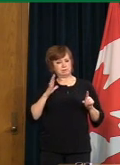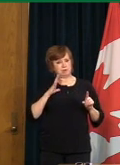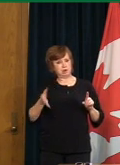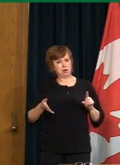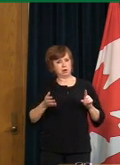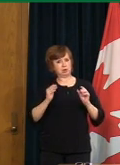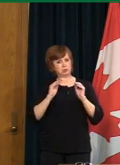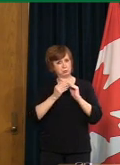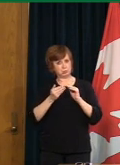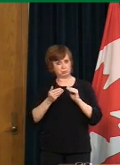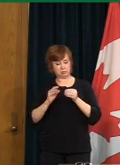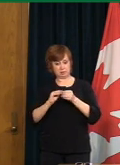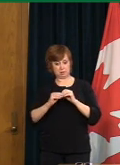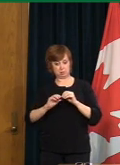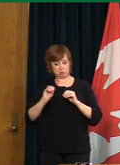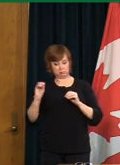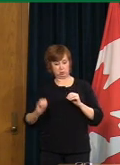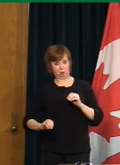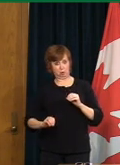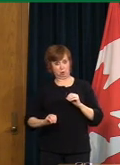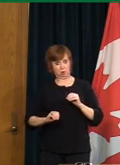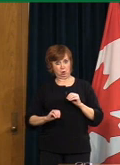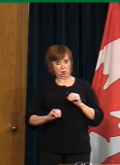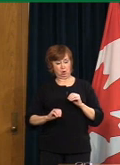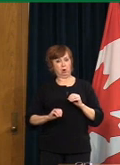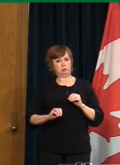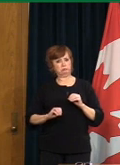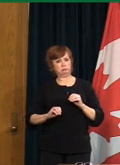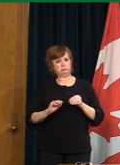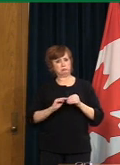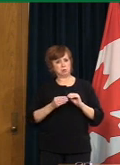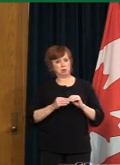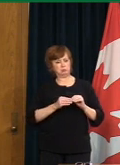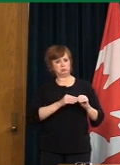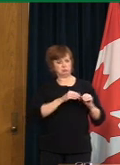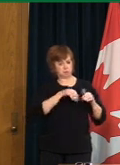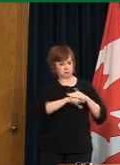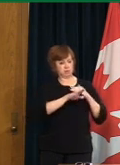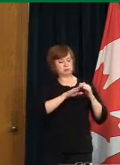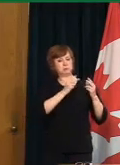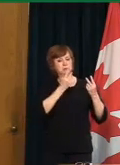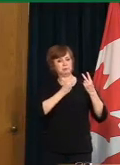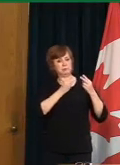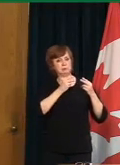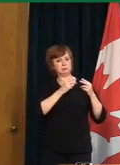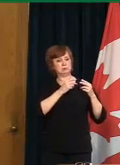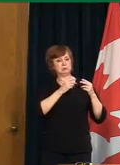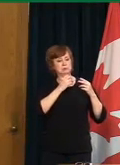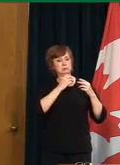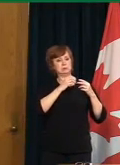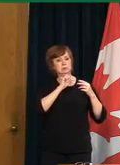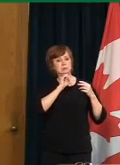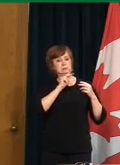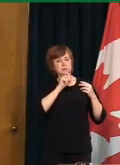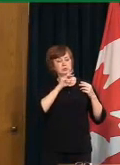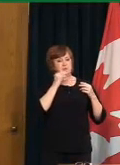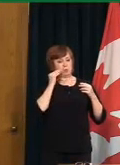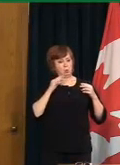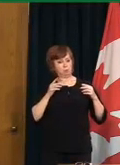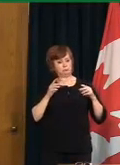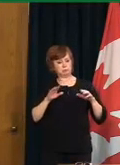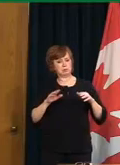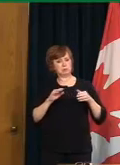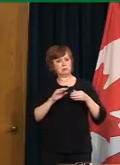when your community transmission goes up, that results in risks of multiple importations to the long-term